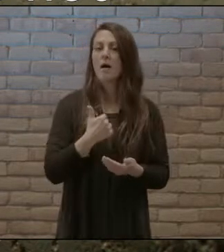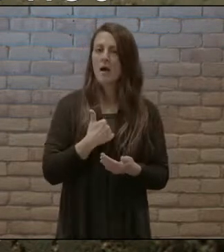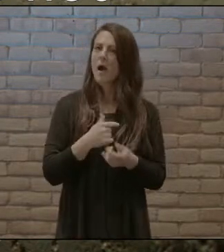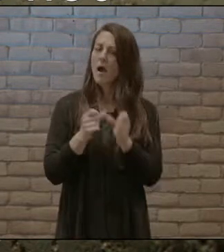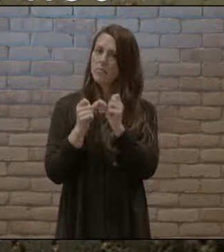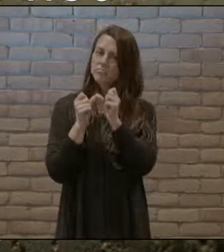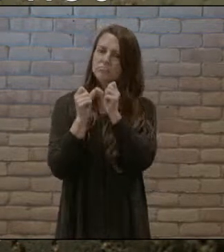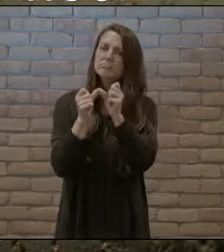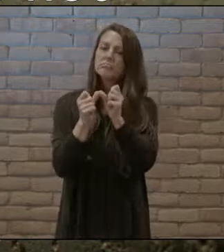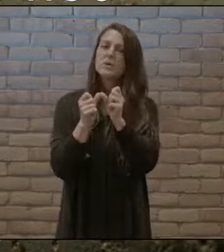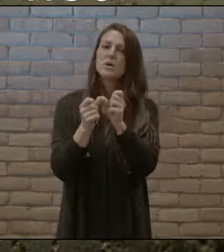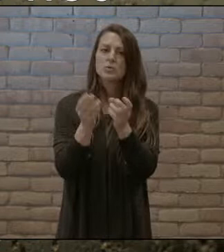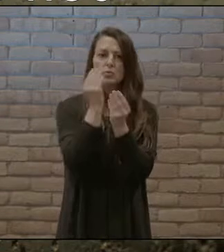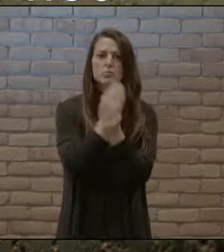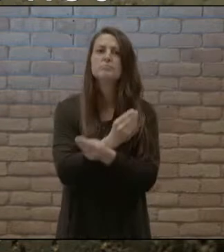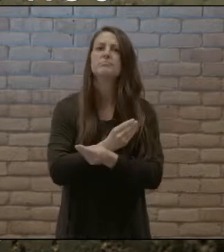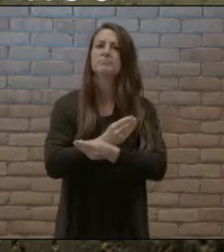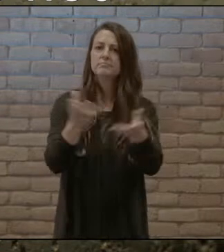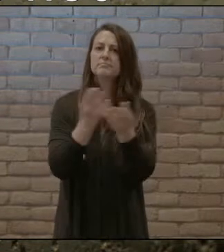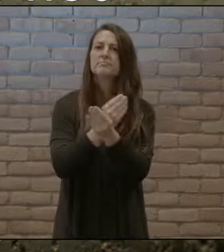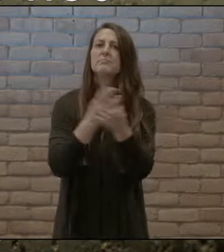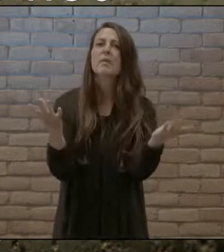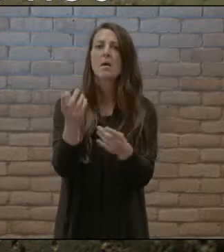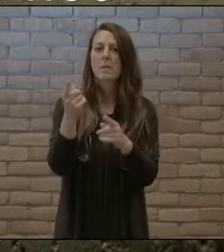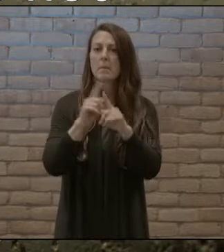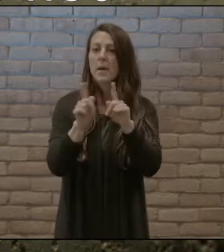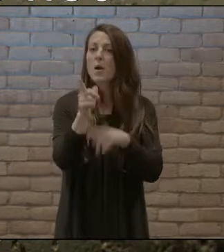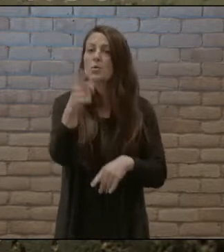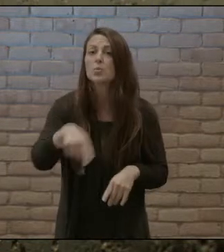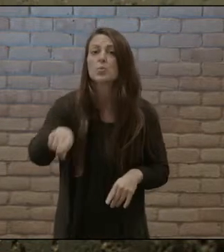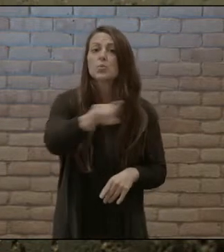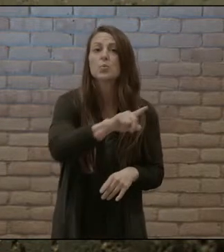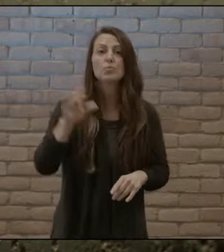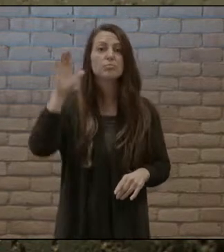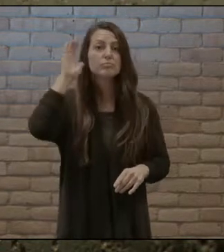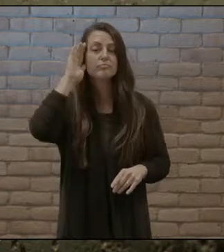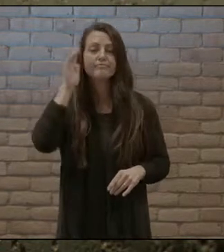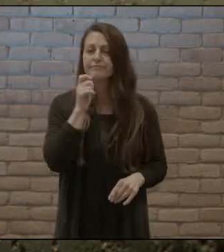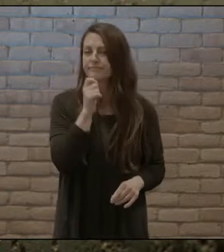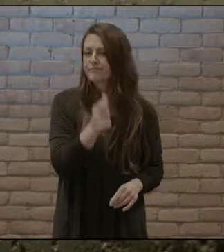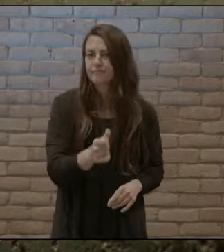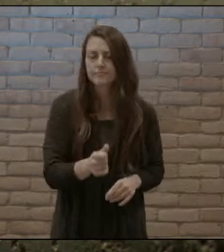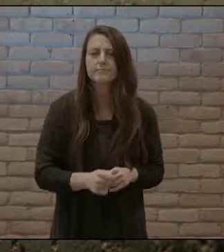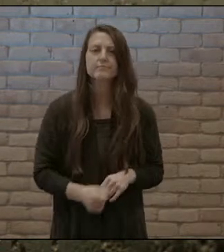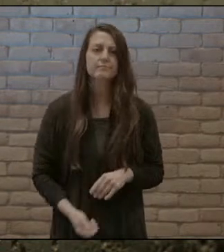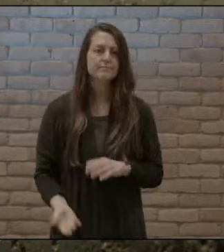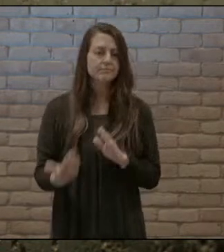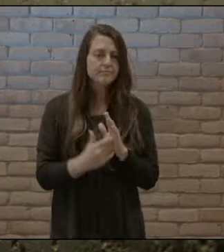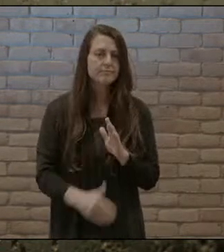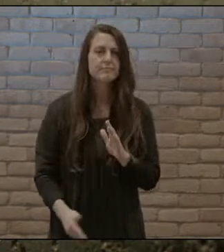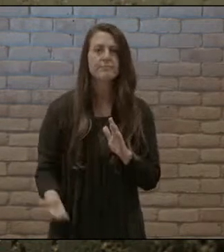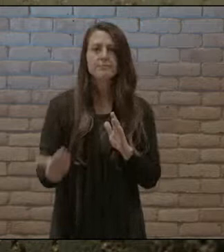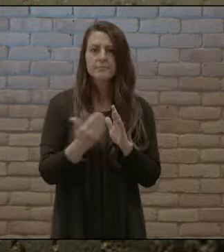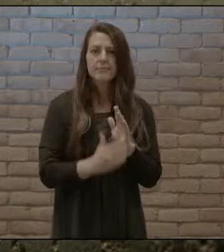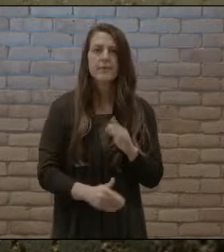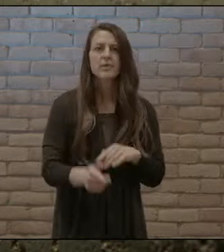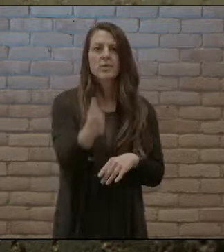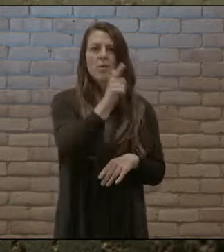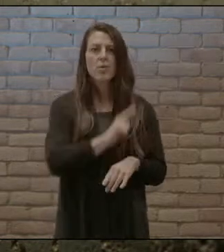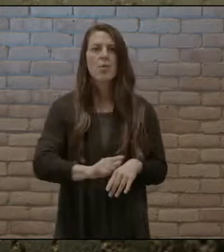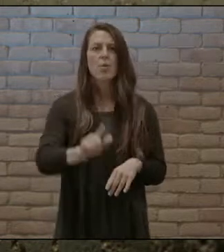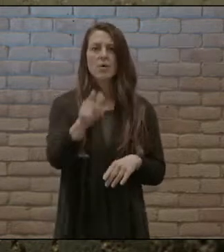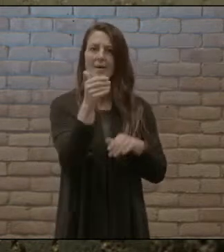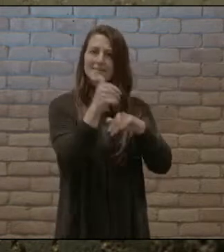faithfully passed them on to you, but you have not listened." Again and again the Lord has sent you his servants,